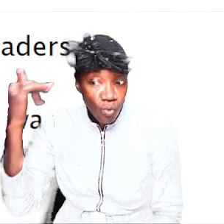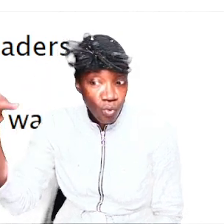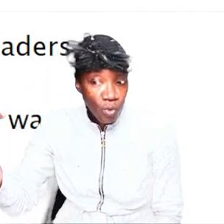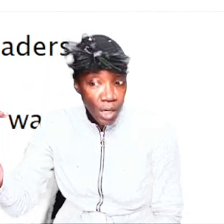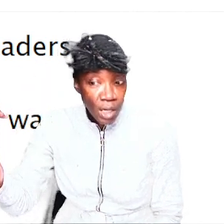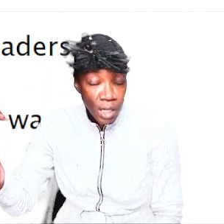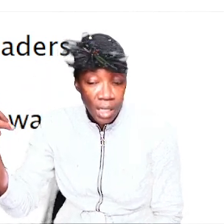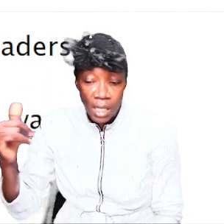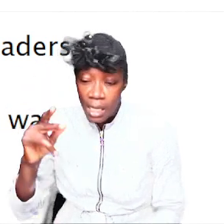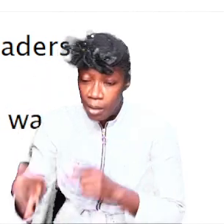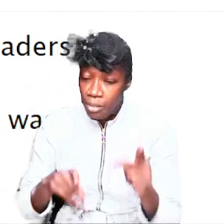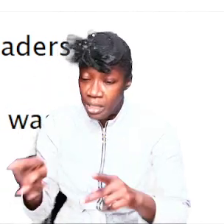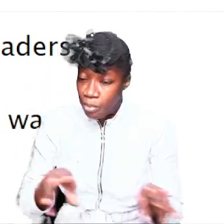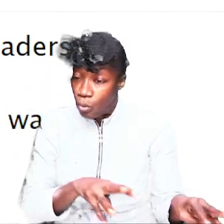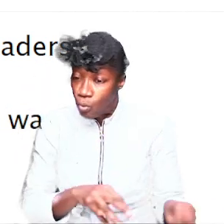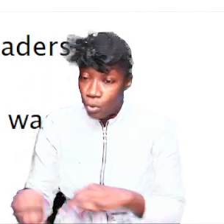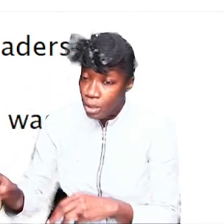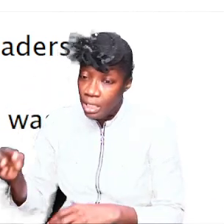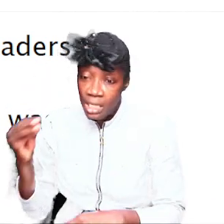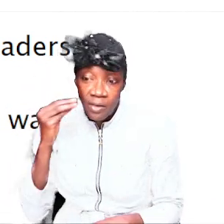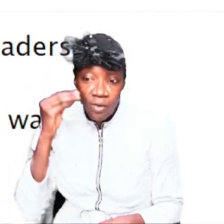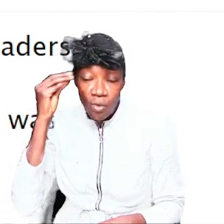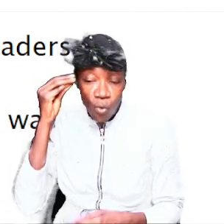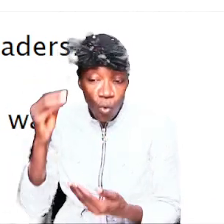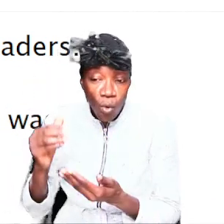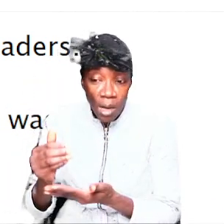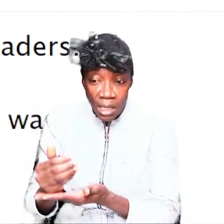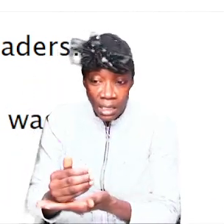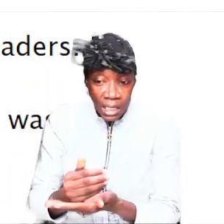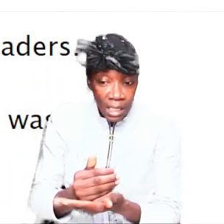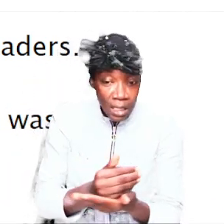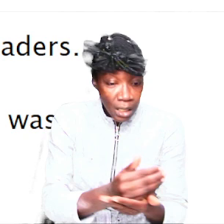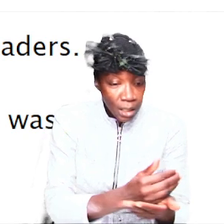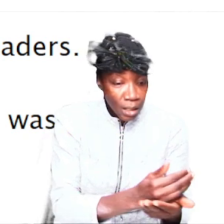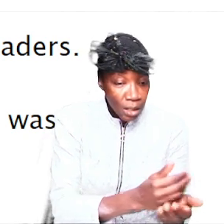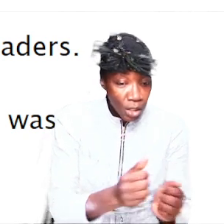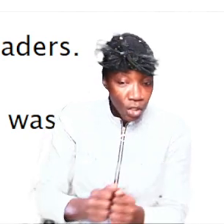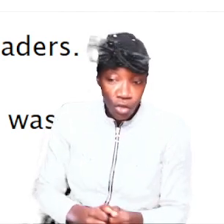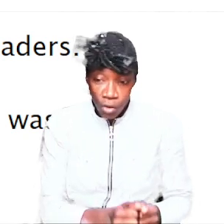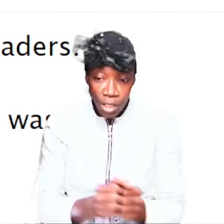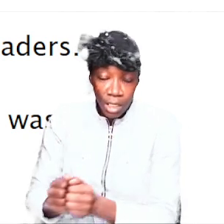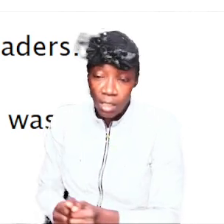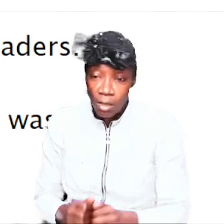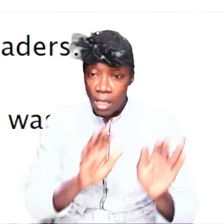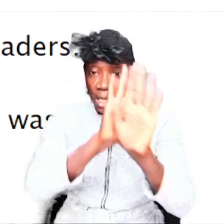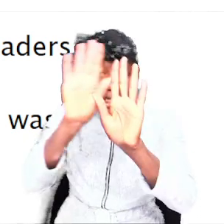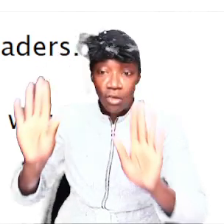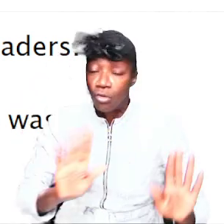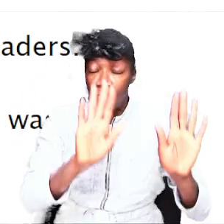leave their homes, gather on a Sunday, or whichever day of the week,